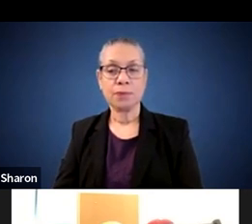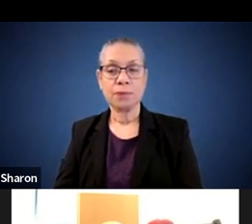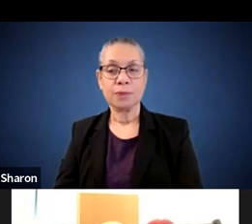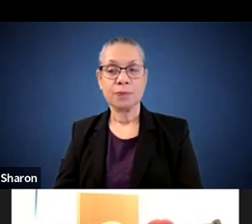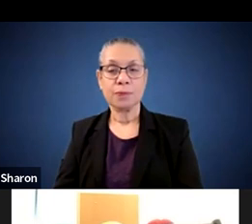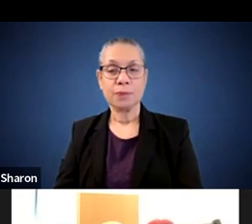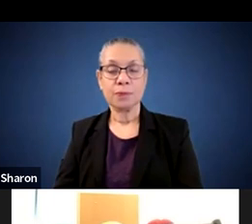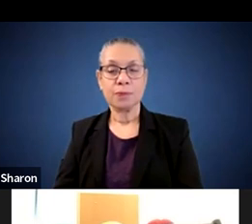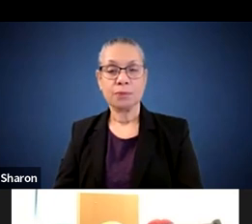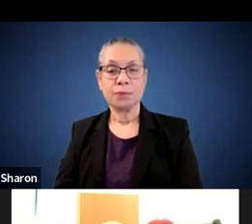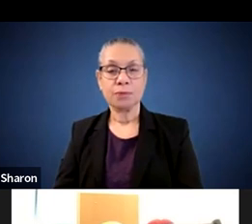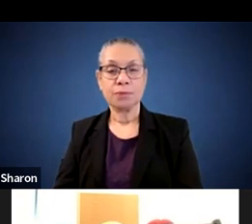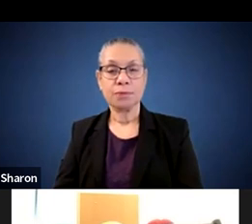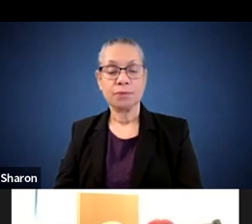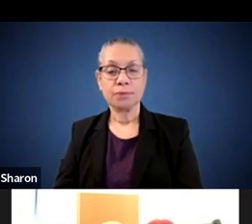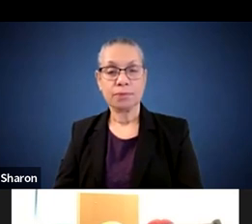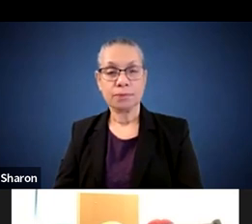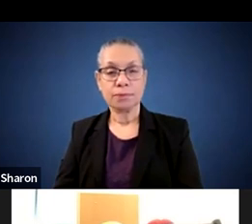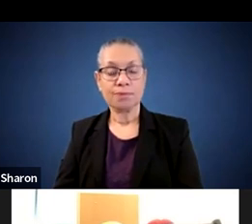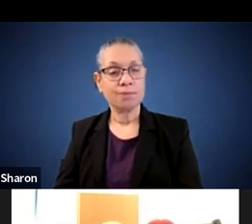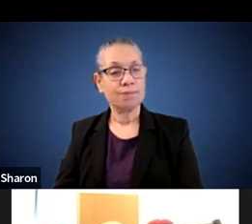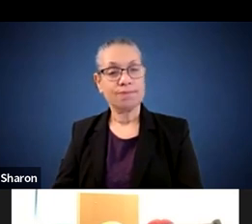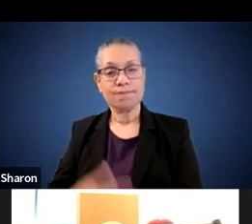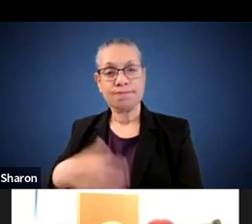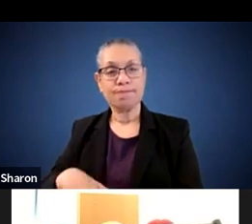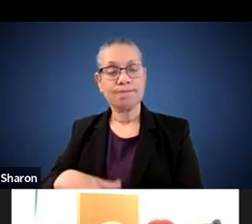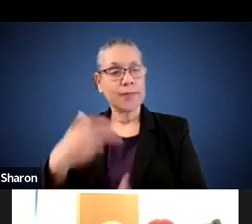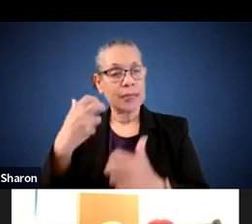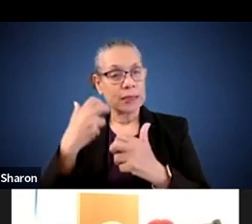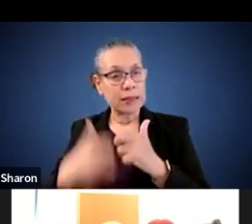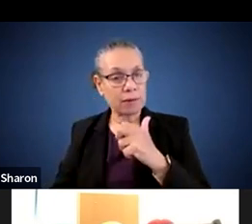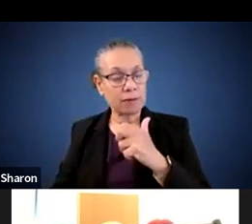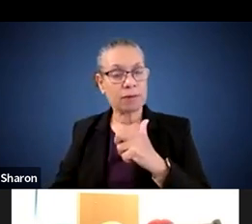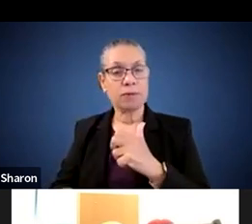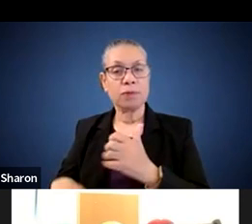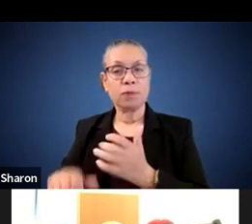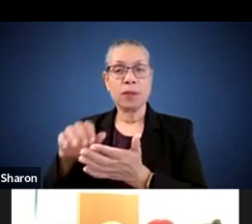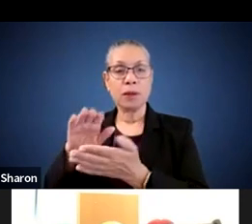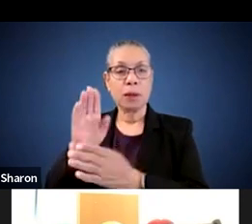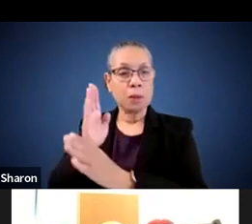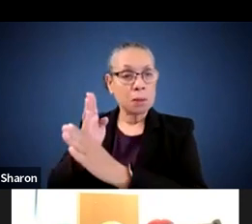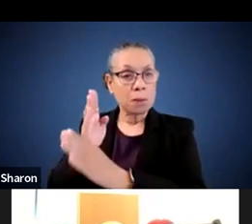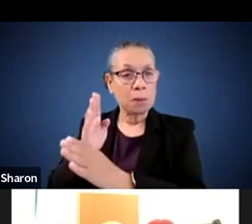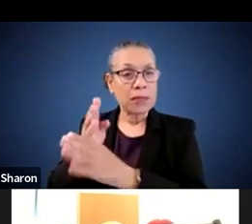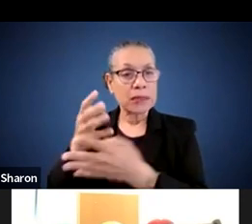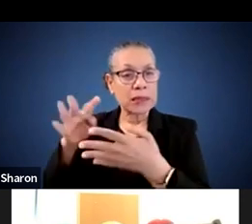it's very hard for me when the bus schedule changes or when the bus doesn't arrive